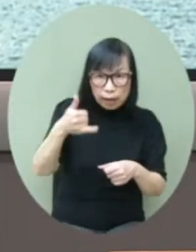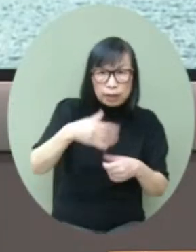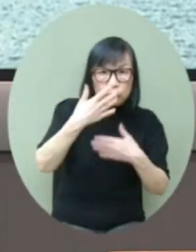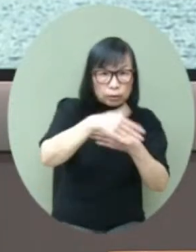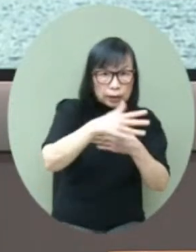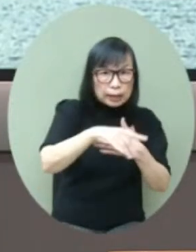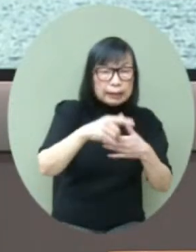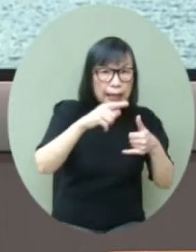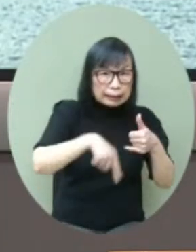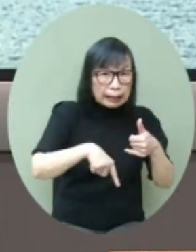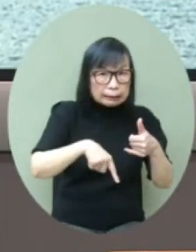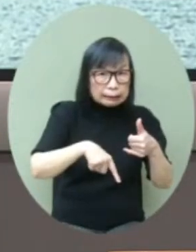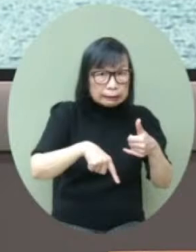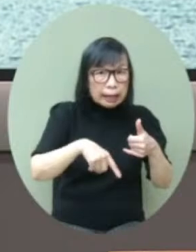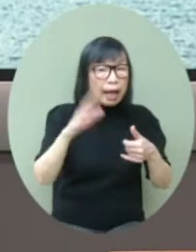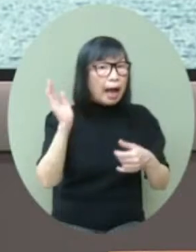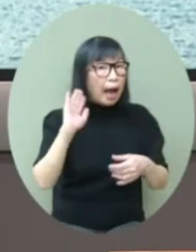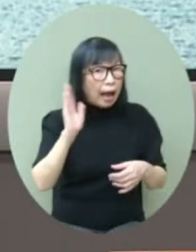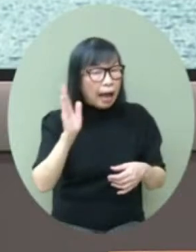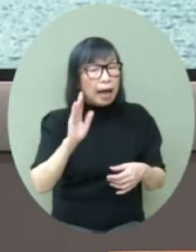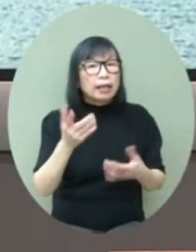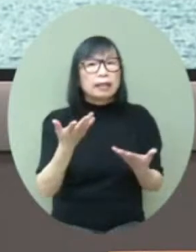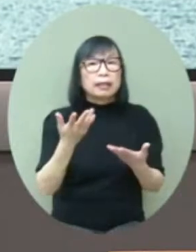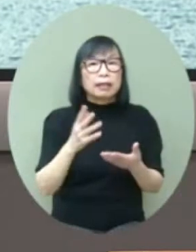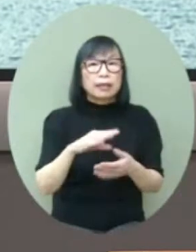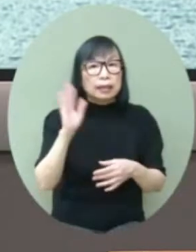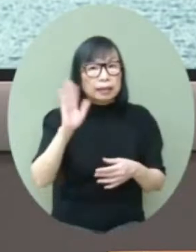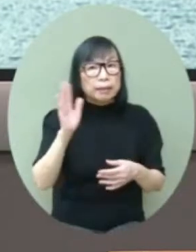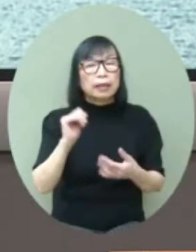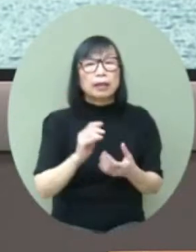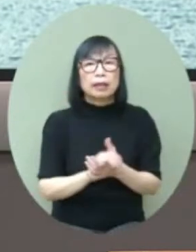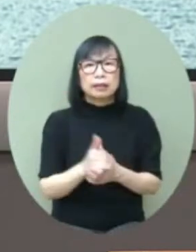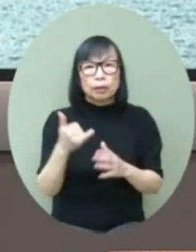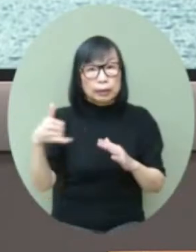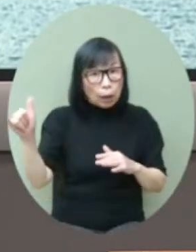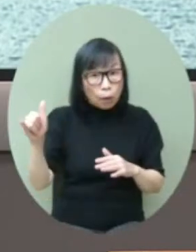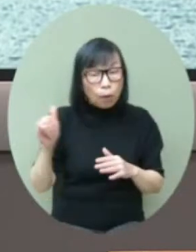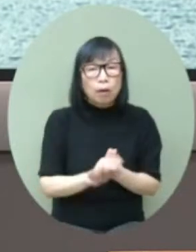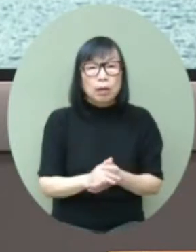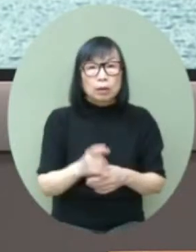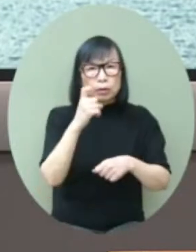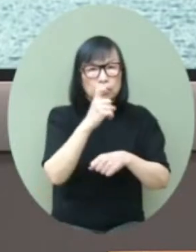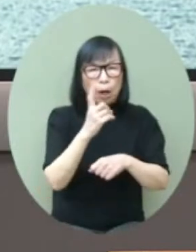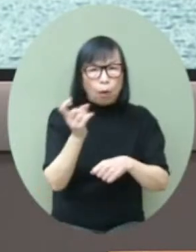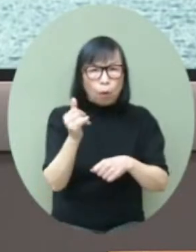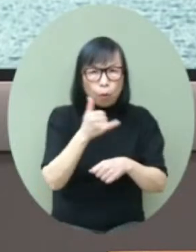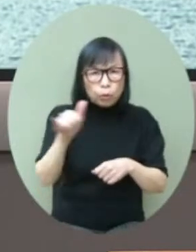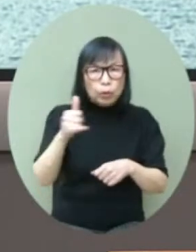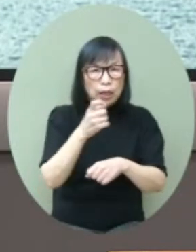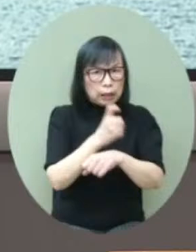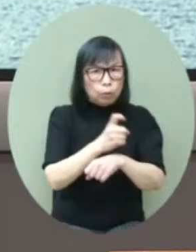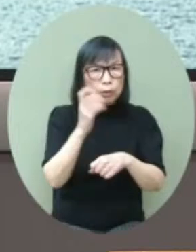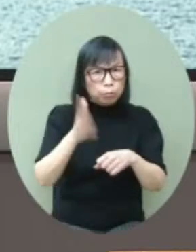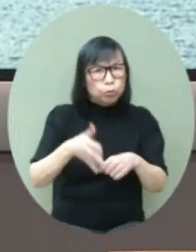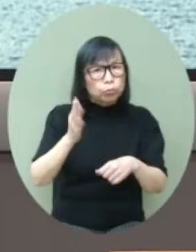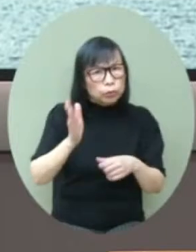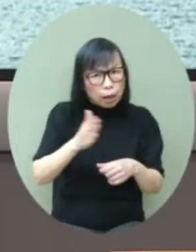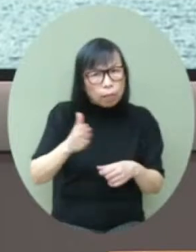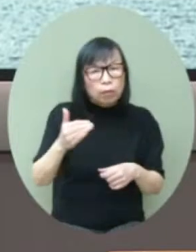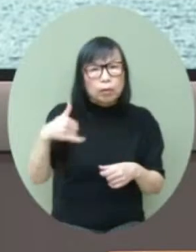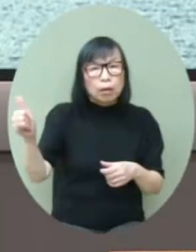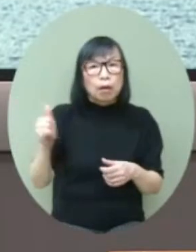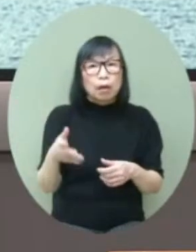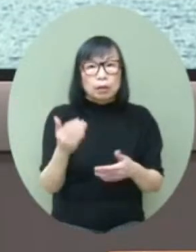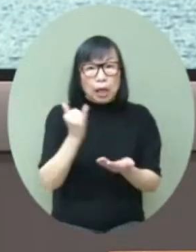at 9-something to say hi to the other people at the party, and she left at around 9:30